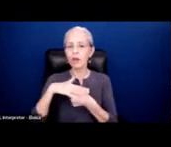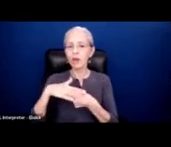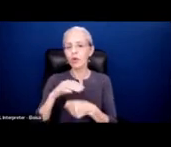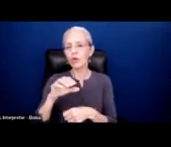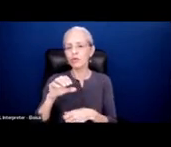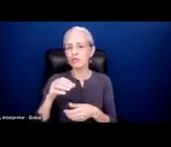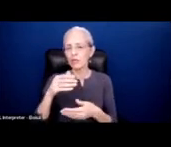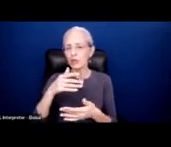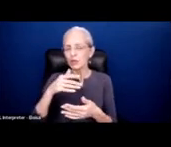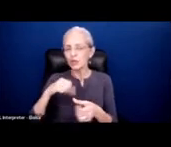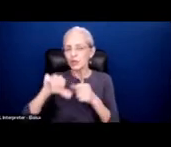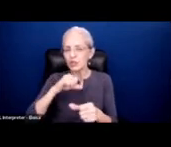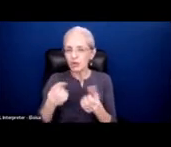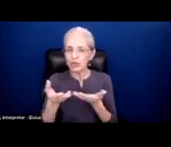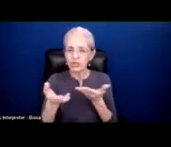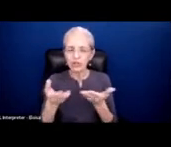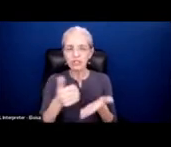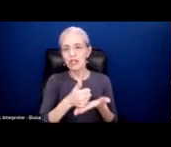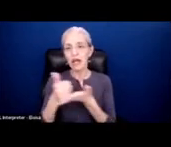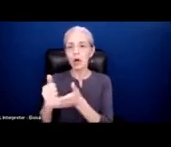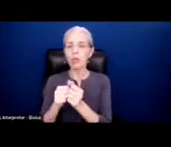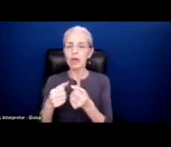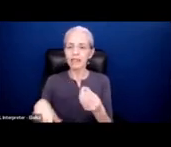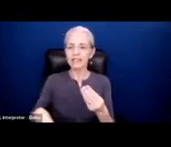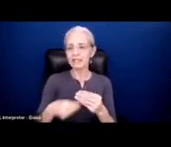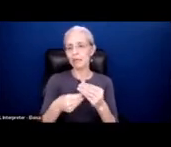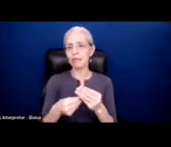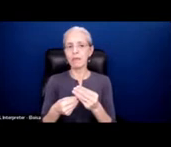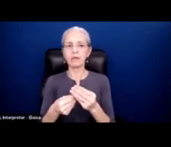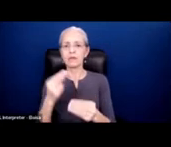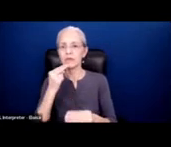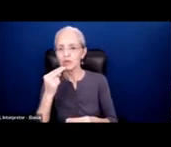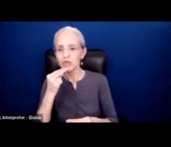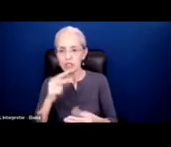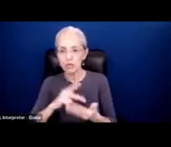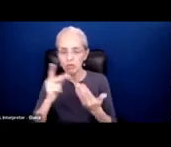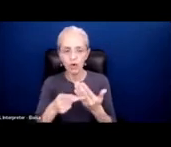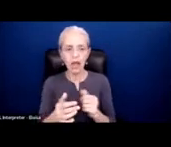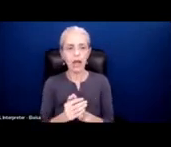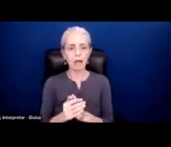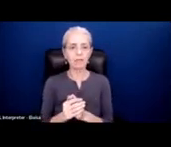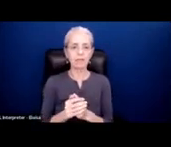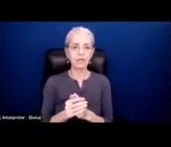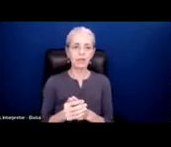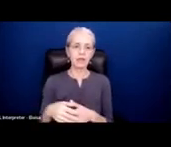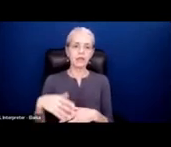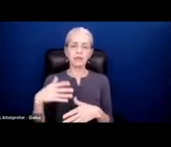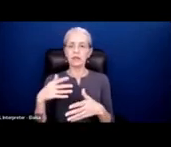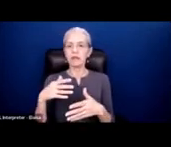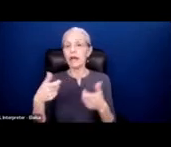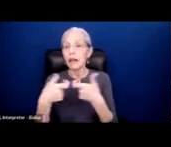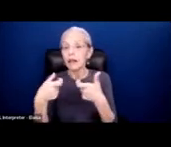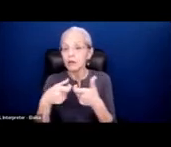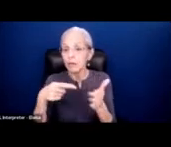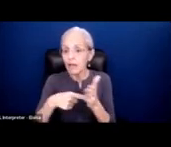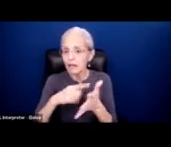things like supplemental nutrition assistance program, energy assistance, universal service fund, which helps with electric bills,